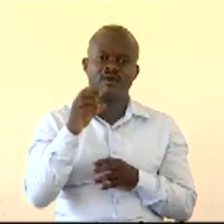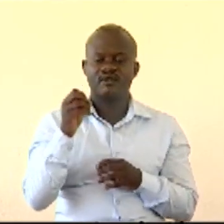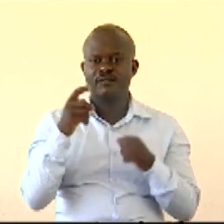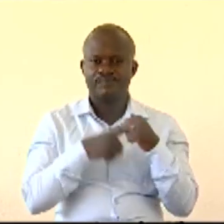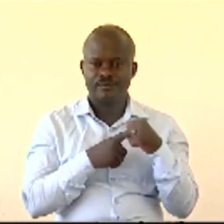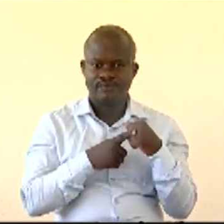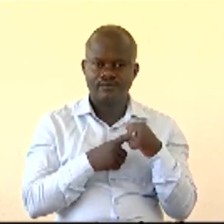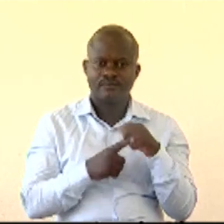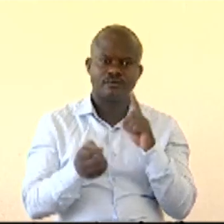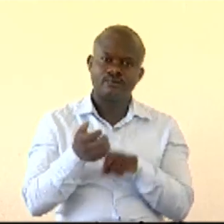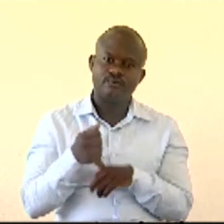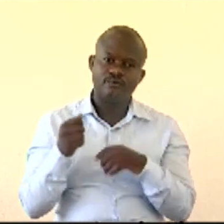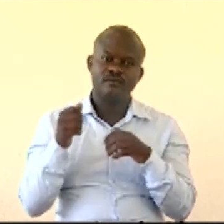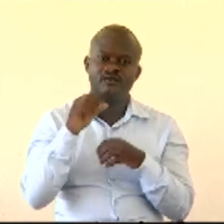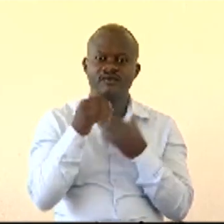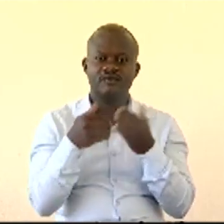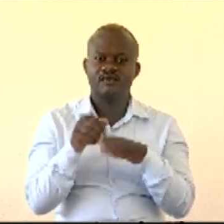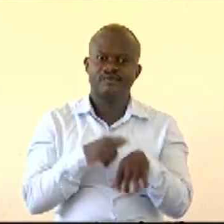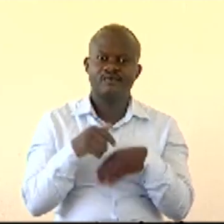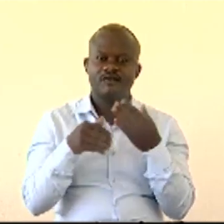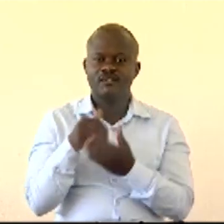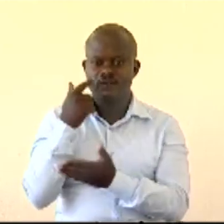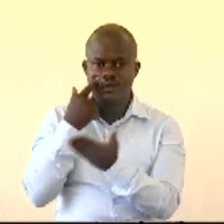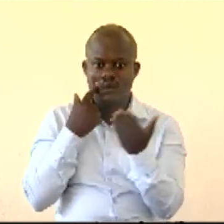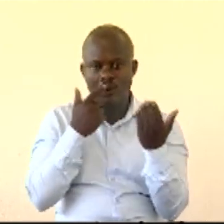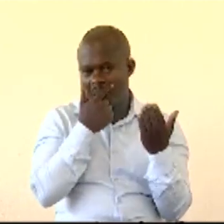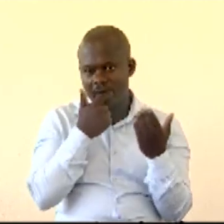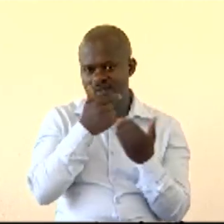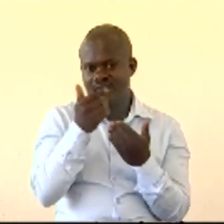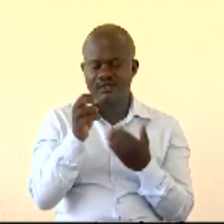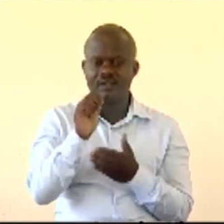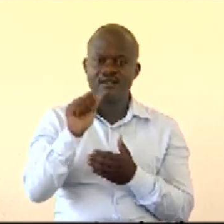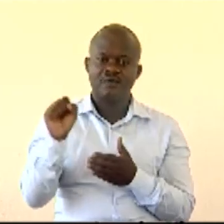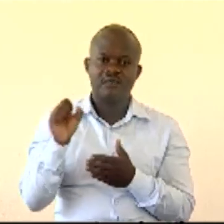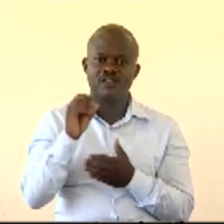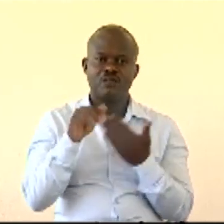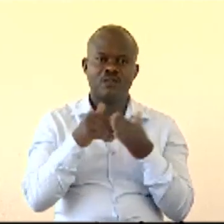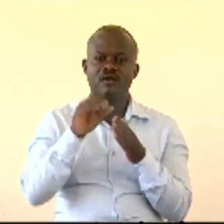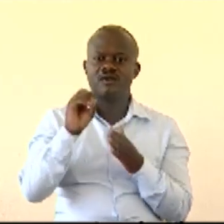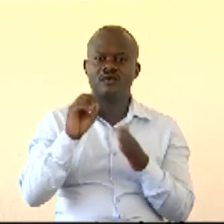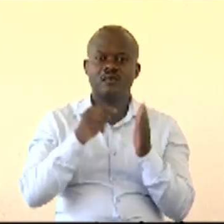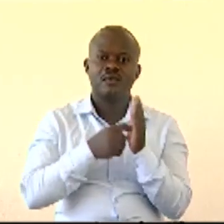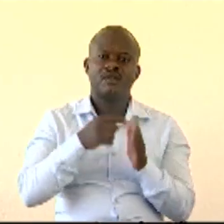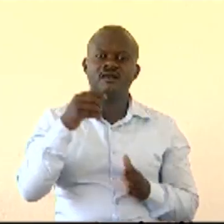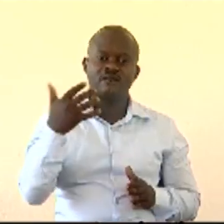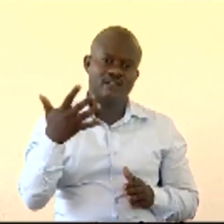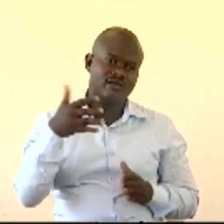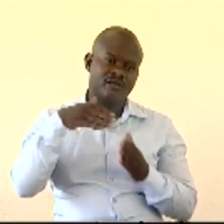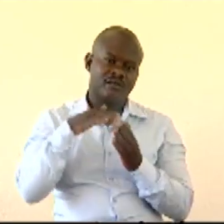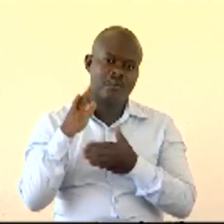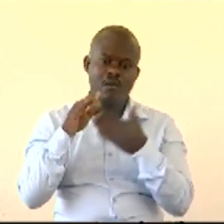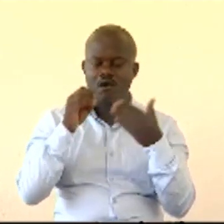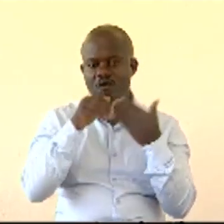get 5.3 grams. So this is the mass of 0.05 moles